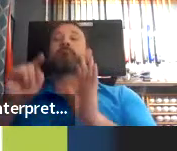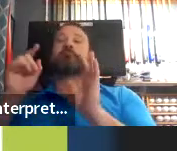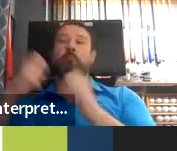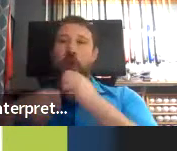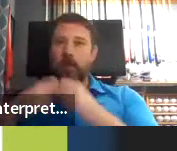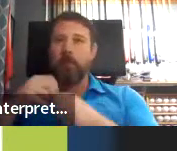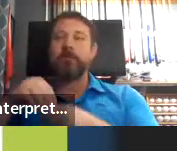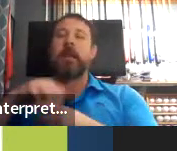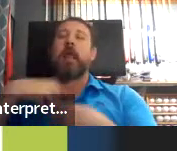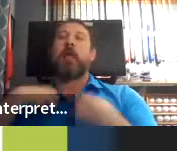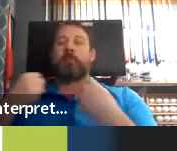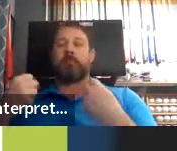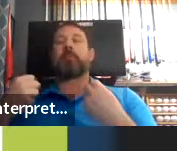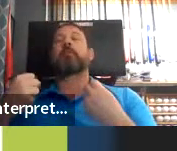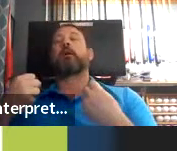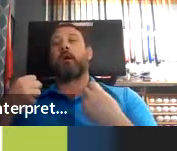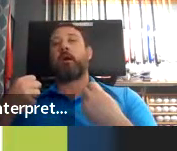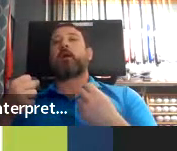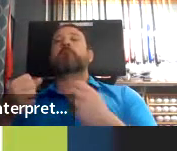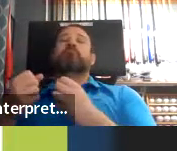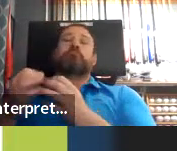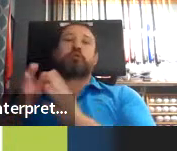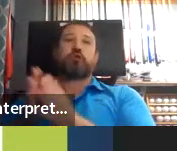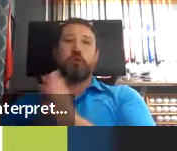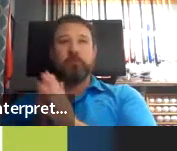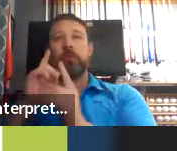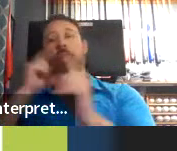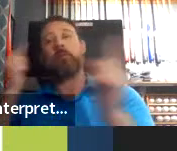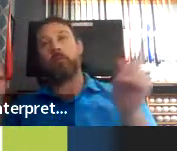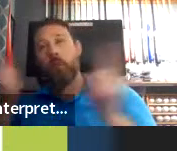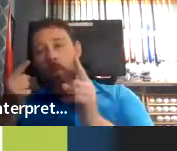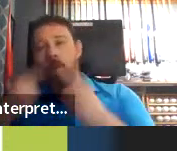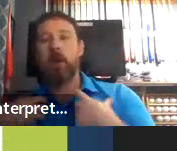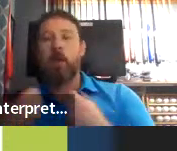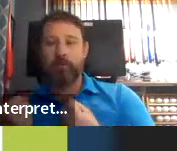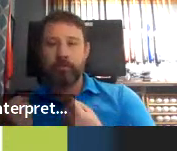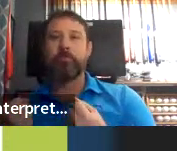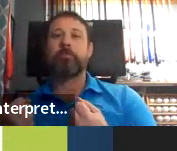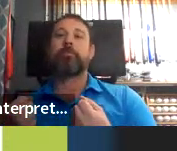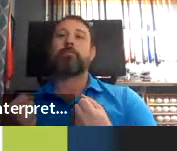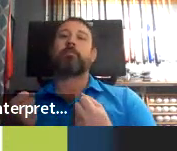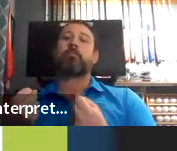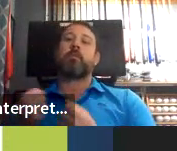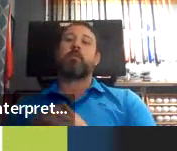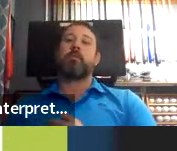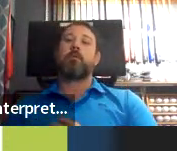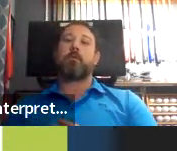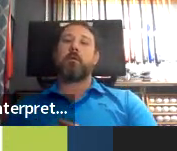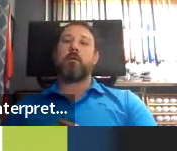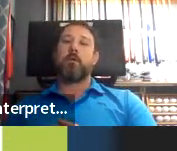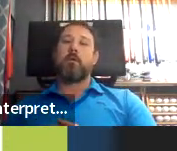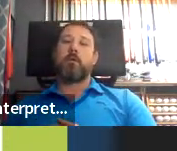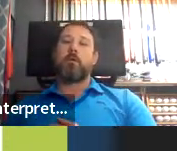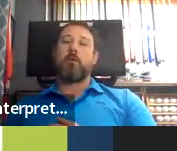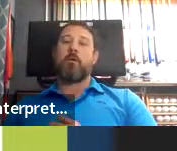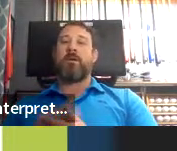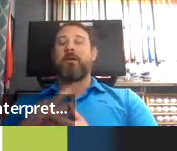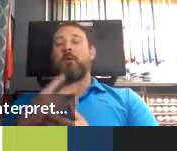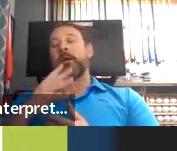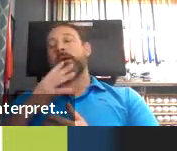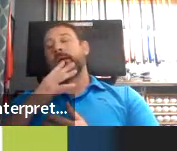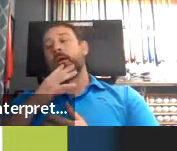talk about social determinants of health. For example, as far as disparities, we when we were talking